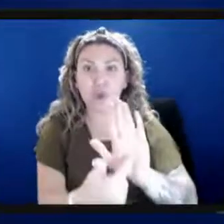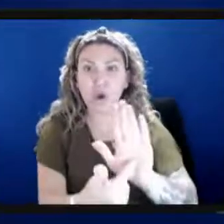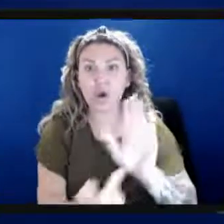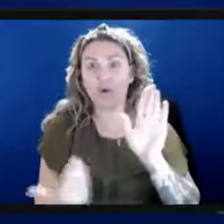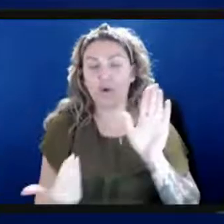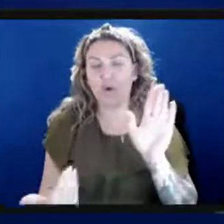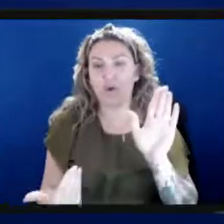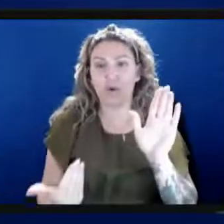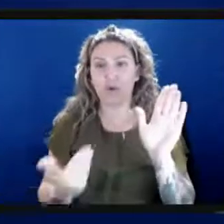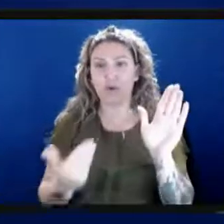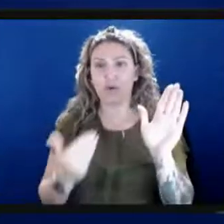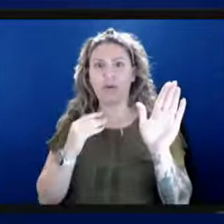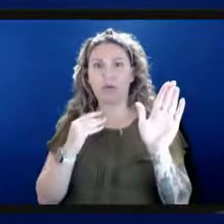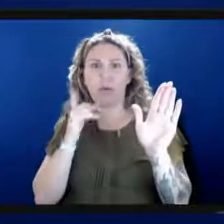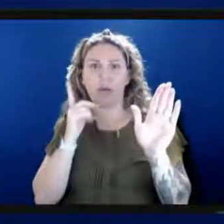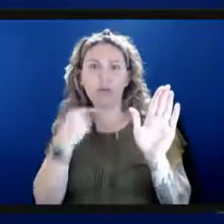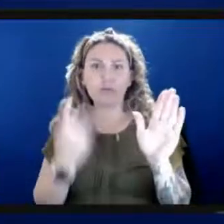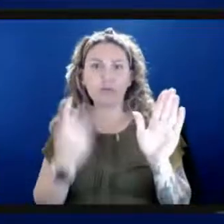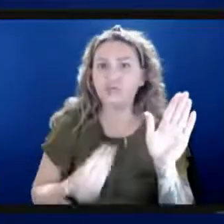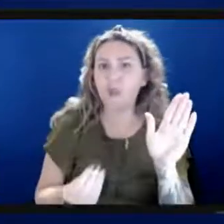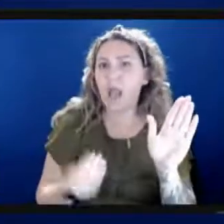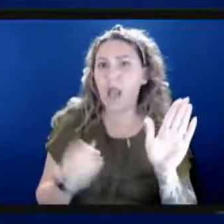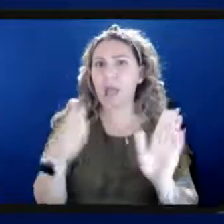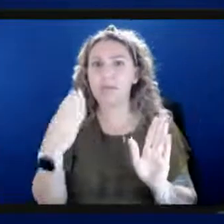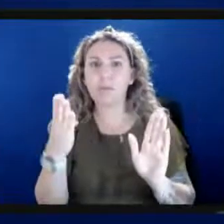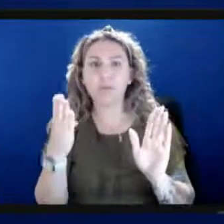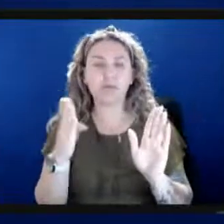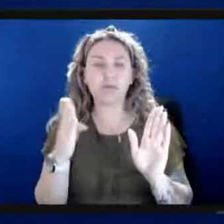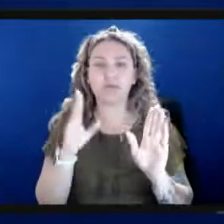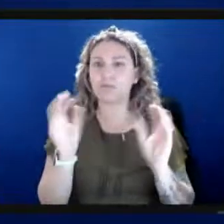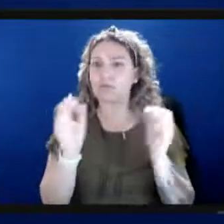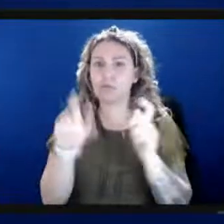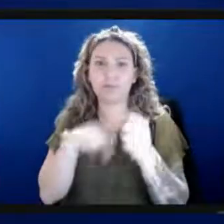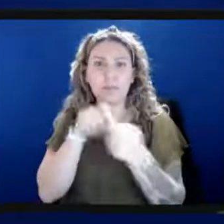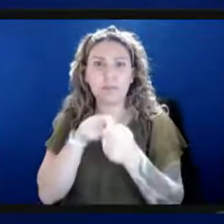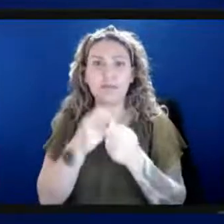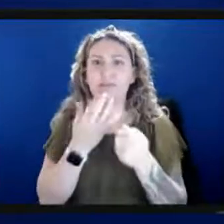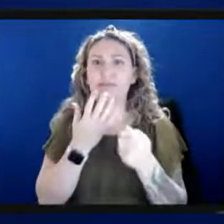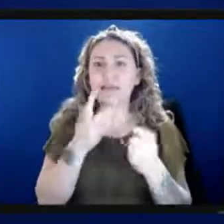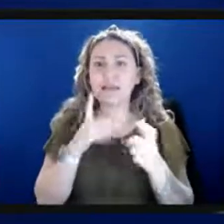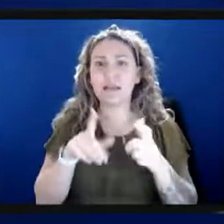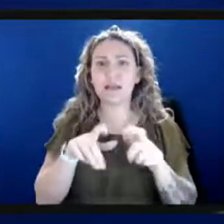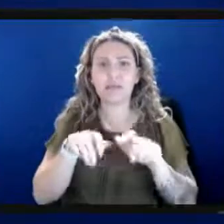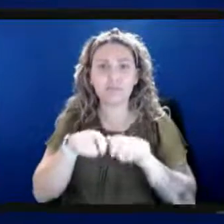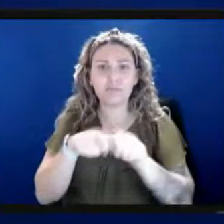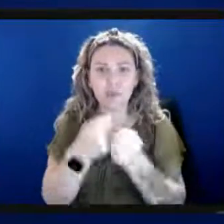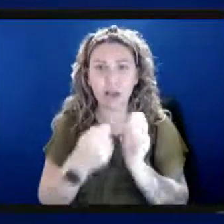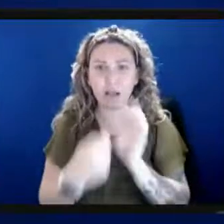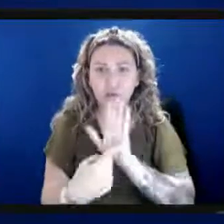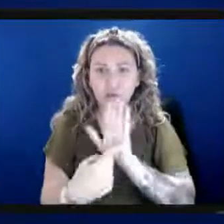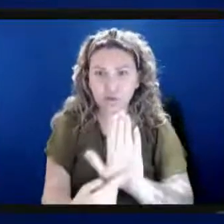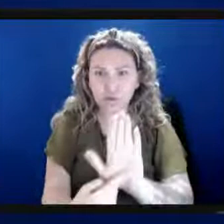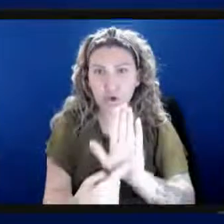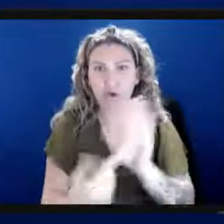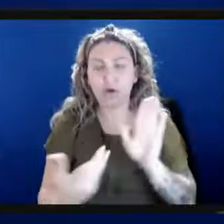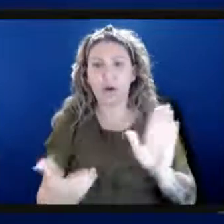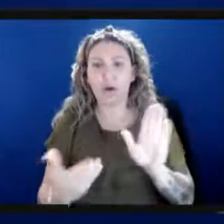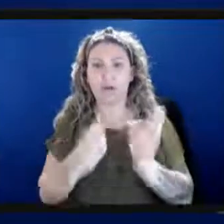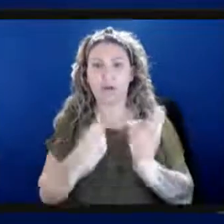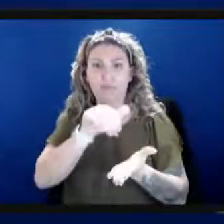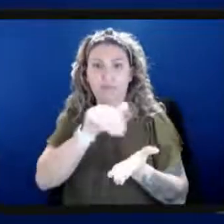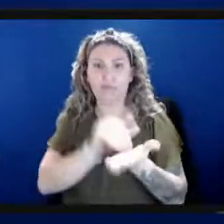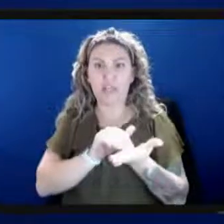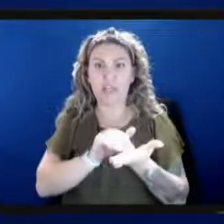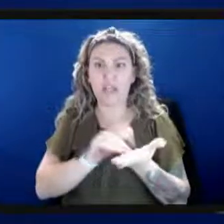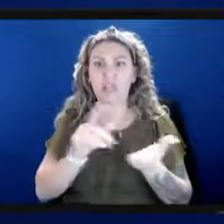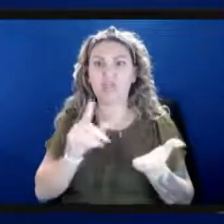looked white or blue. There was no specific color to them. They would break it for us and show it to us. That's in the middle of the pill. They find these